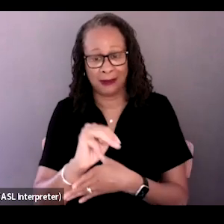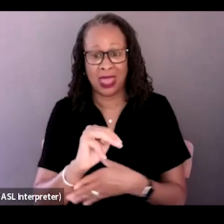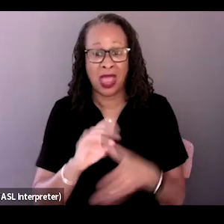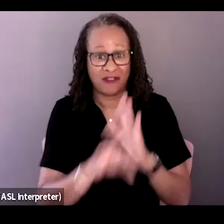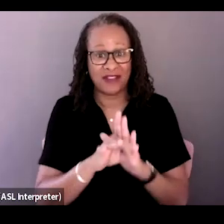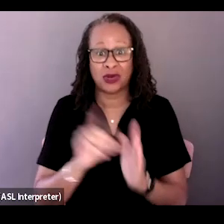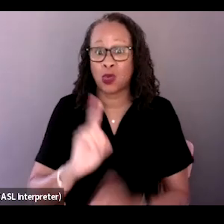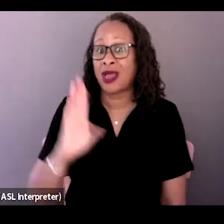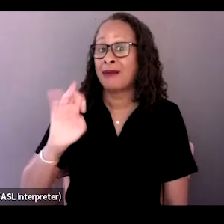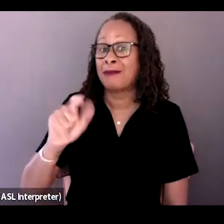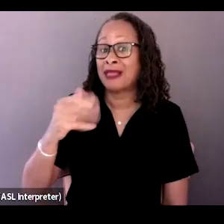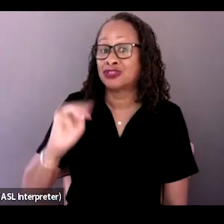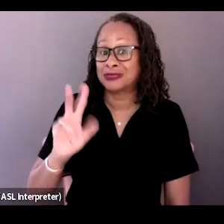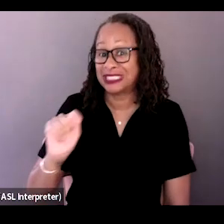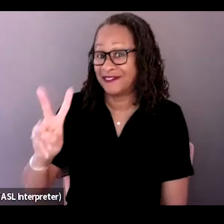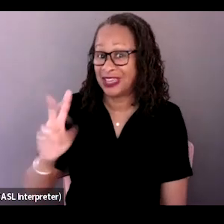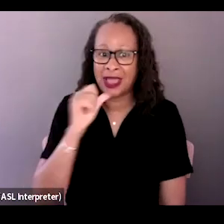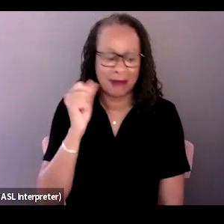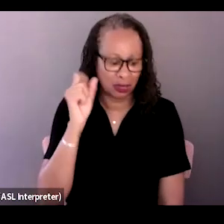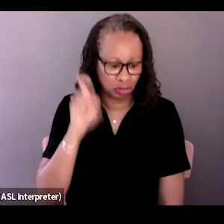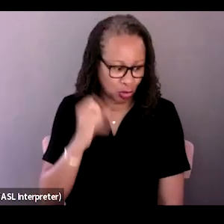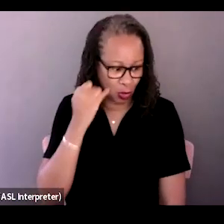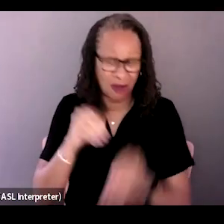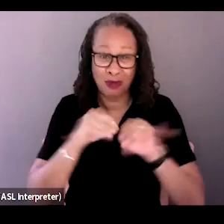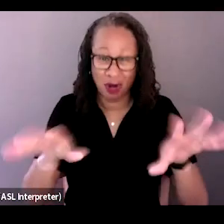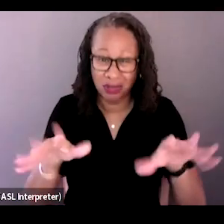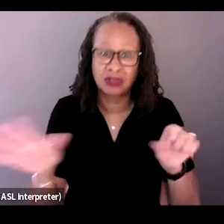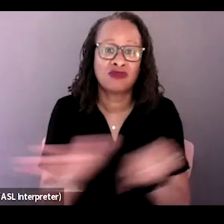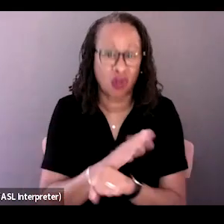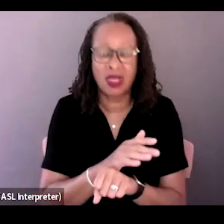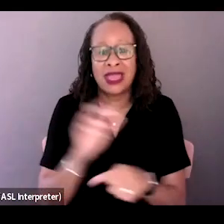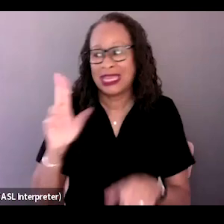Belgian television. I'm not sure if that would have been broadcast in its entirety